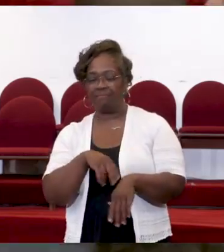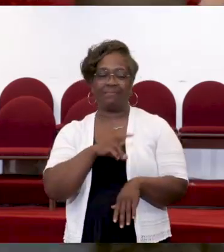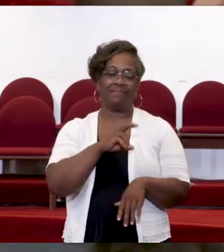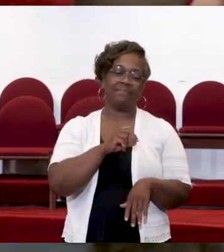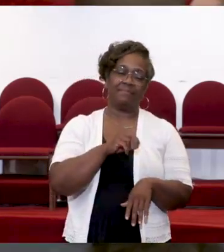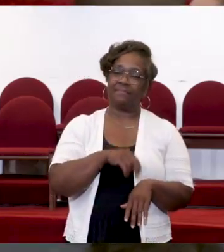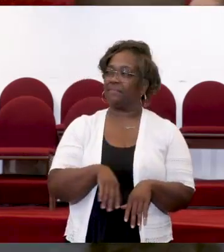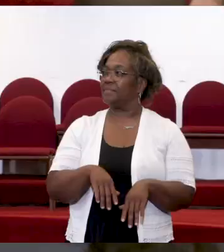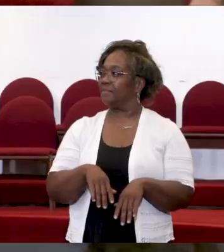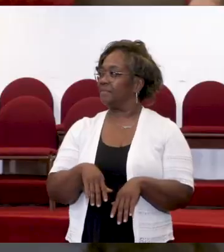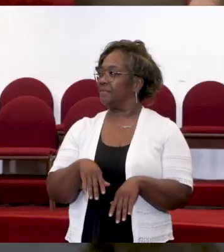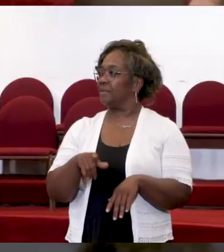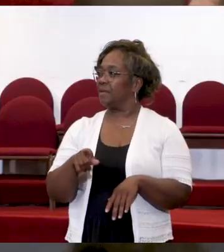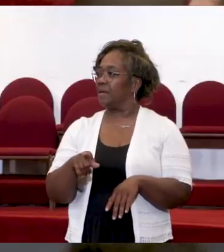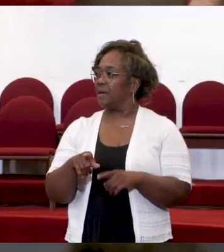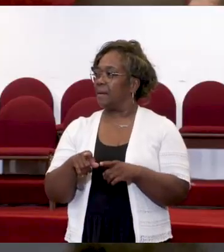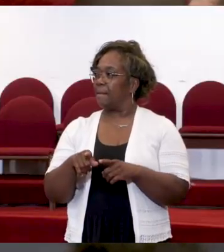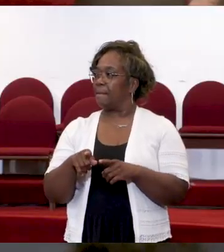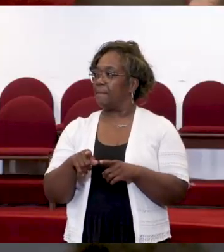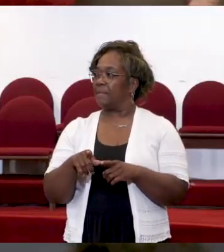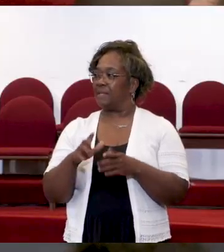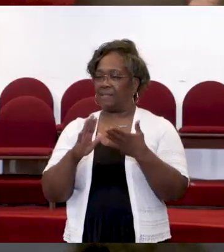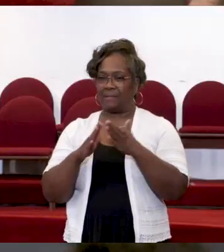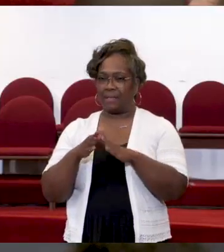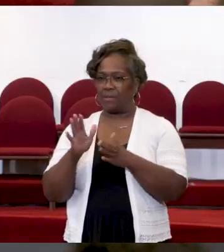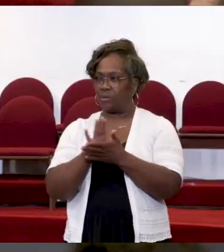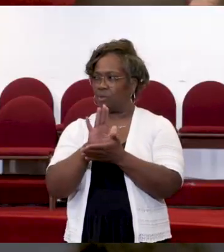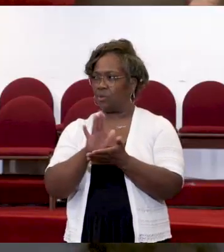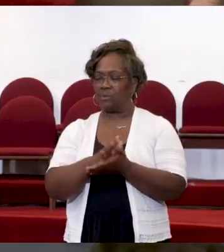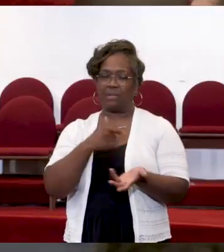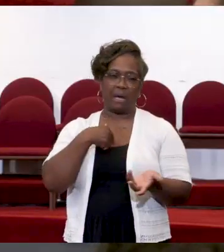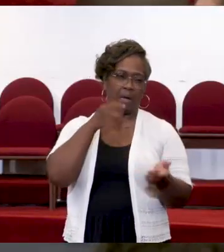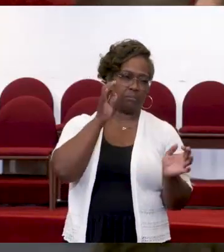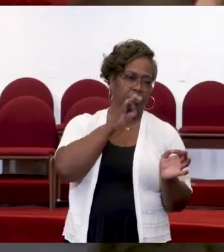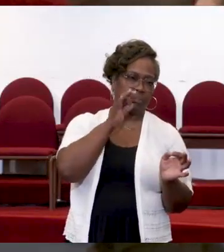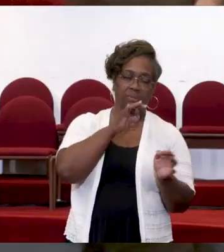by the city or by the public schools? I have no idea, but I want to. Anybody here know?